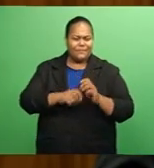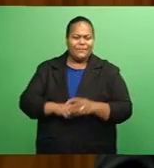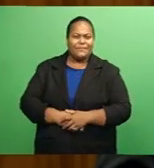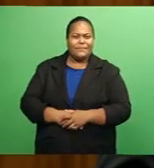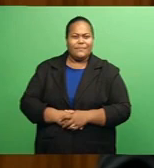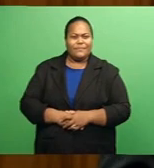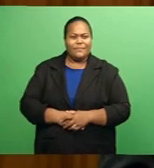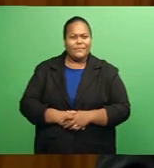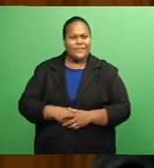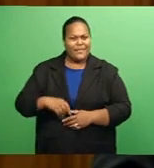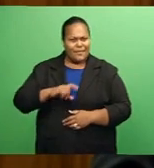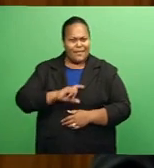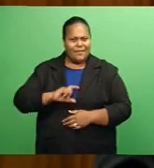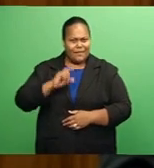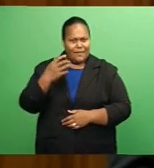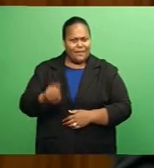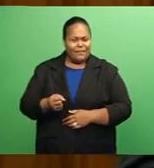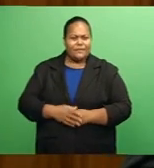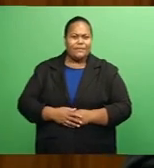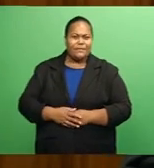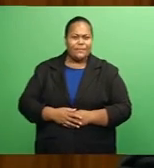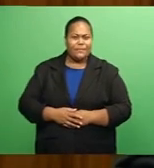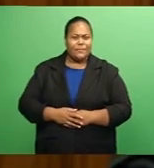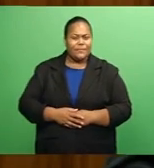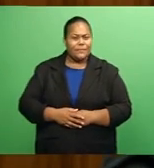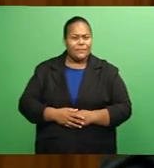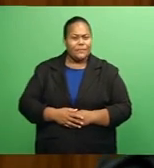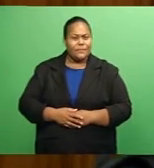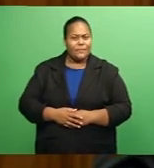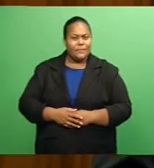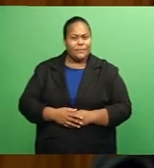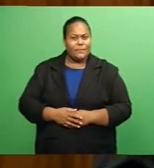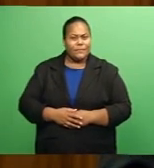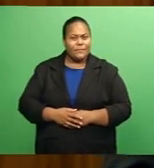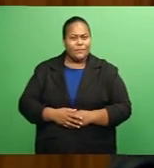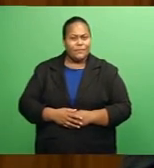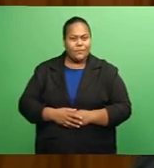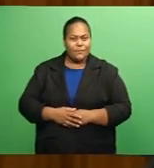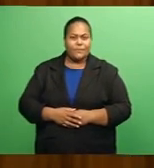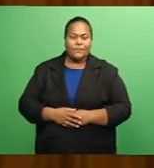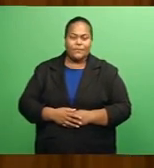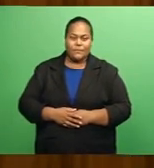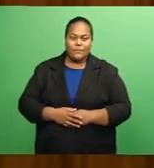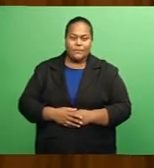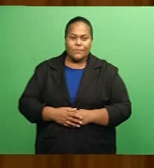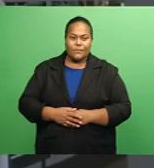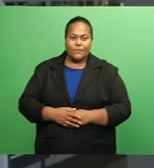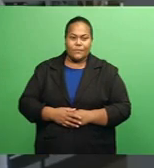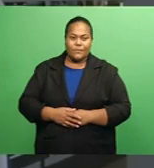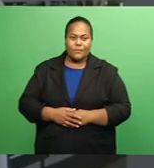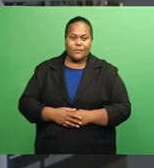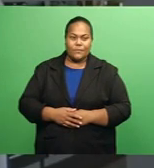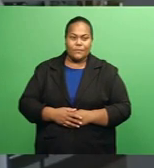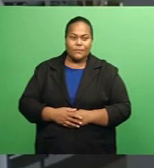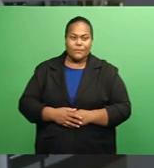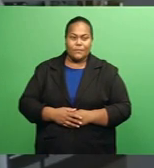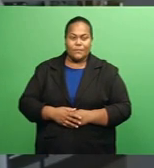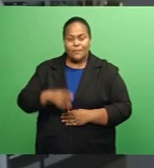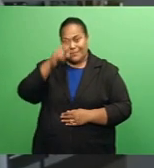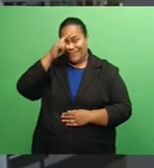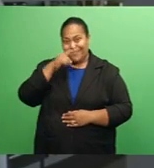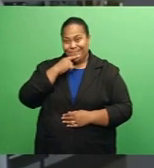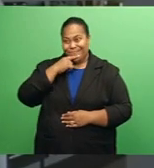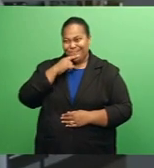overseas transfers organized by the Ministry are safe and efficient given the many challenges brought on by the global pandemic. For patients who cannot